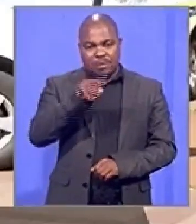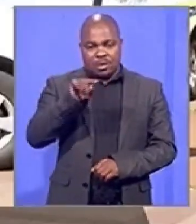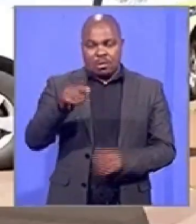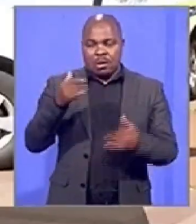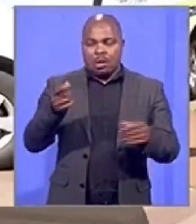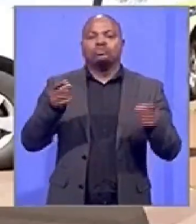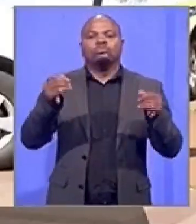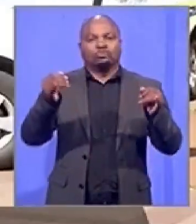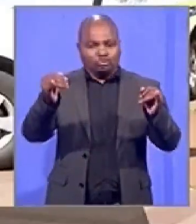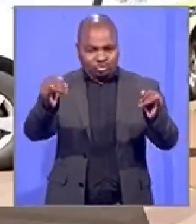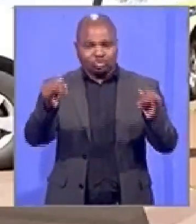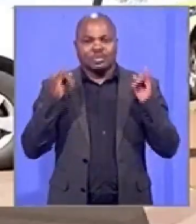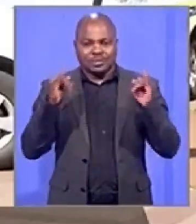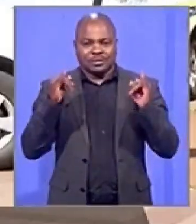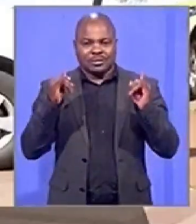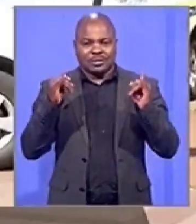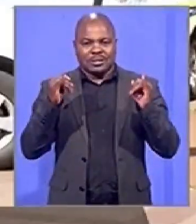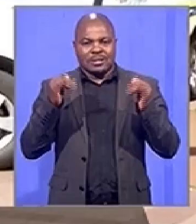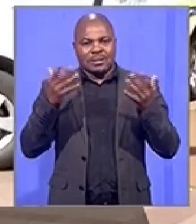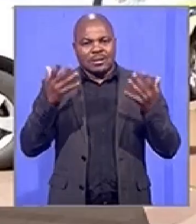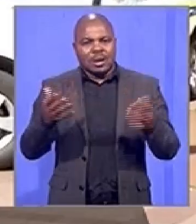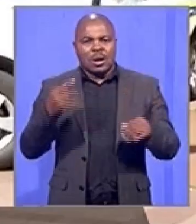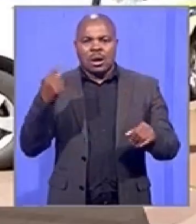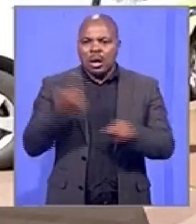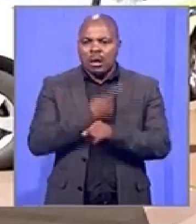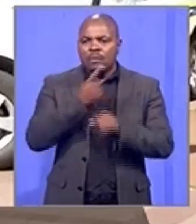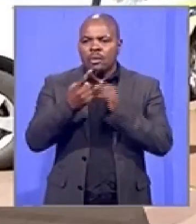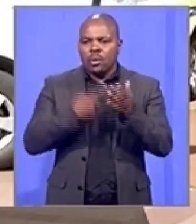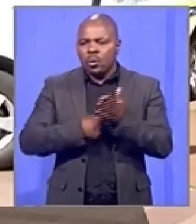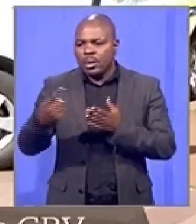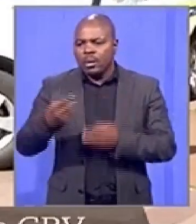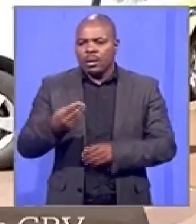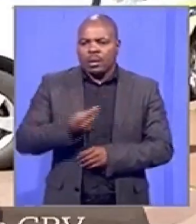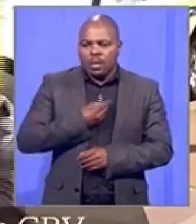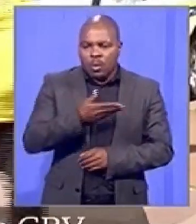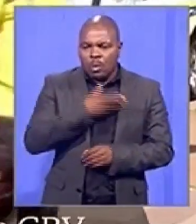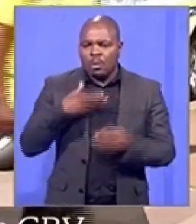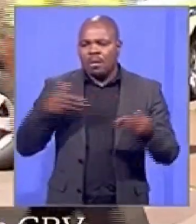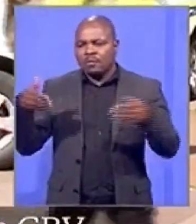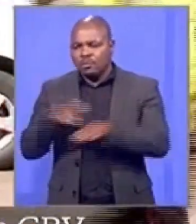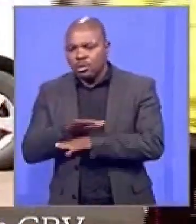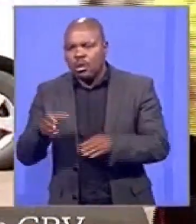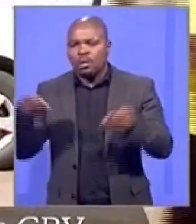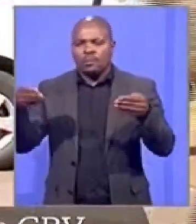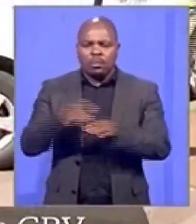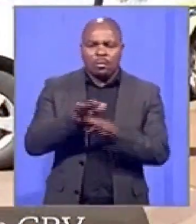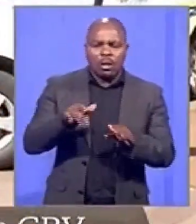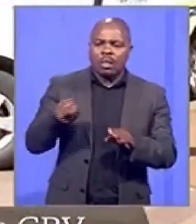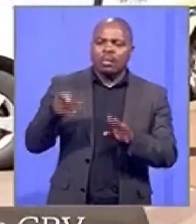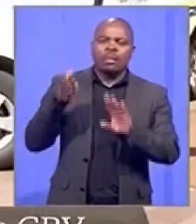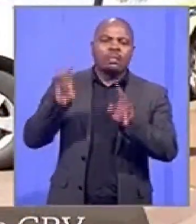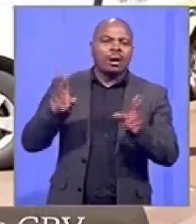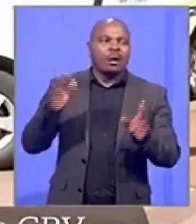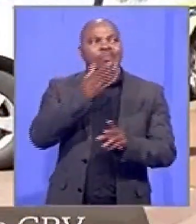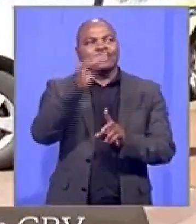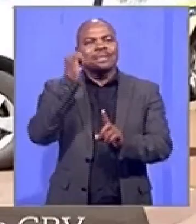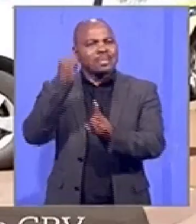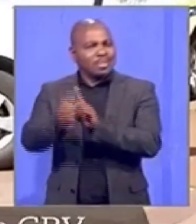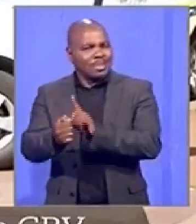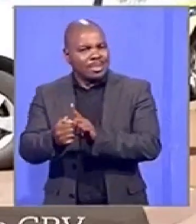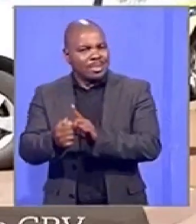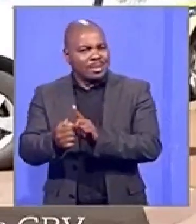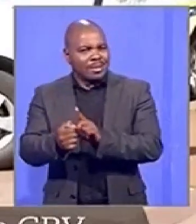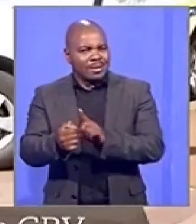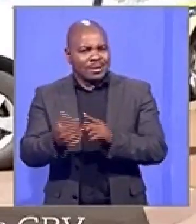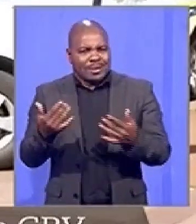very serious issue. I mean, we can't be having funerals every week of young ladies that are being killed, and we can't have on Women for Change